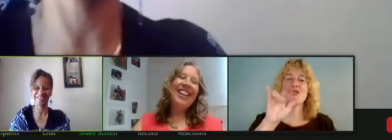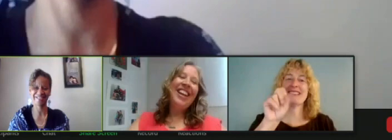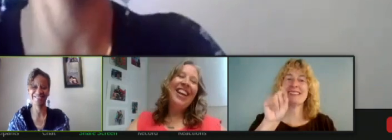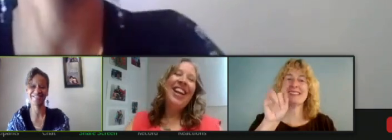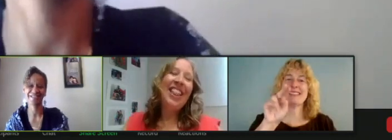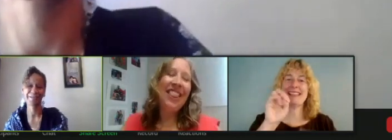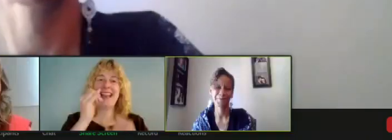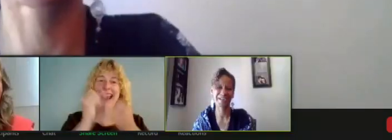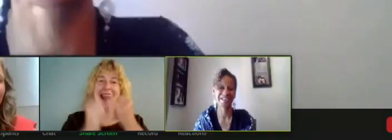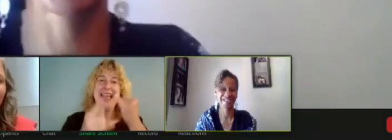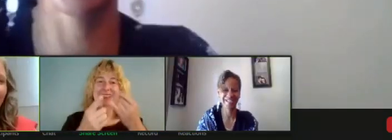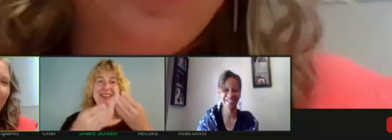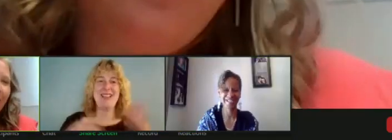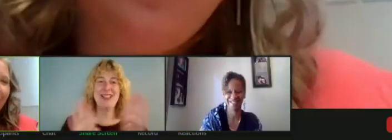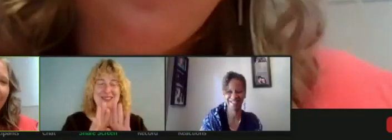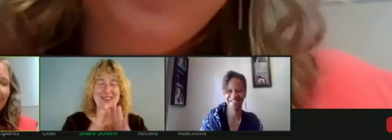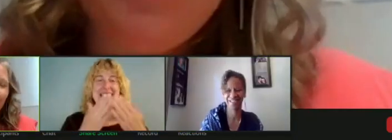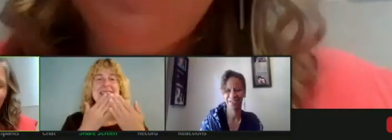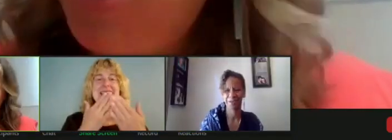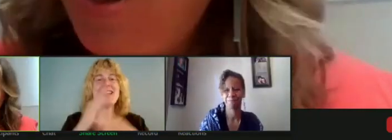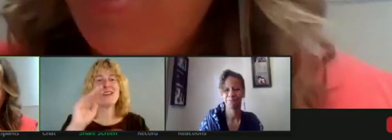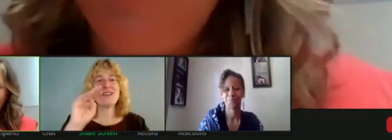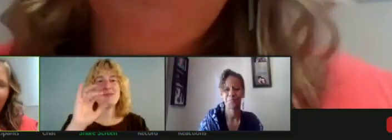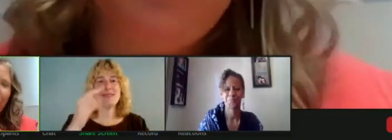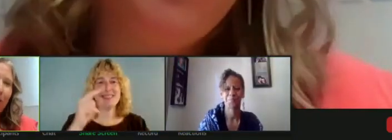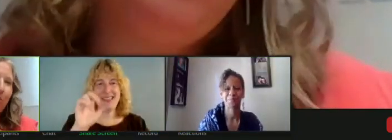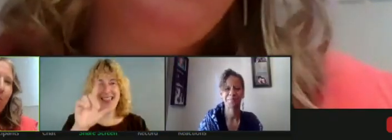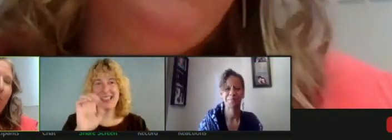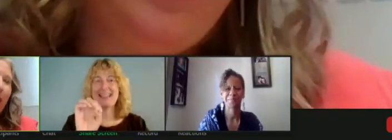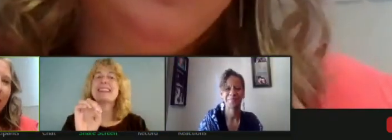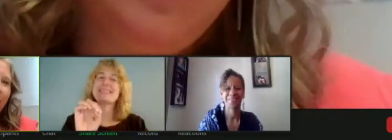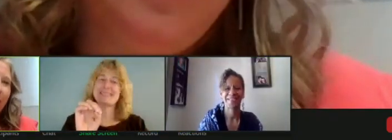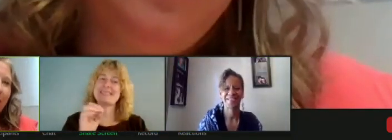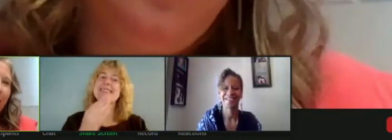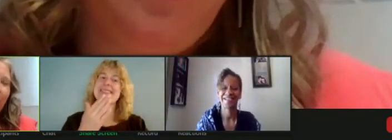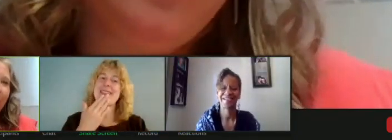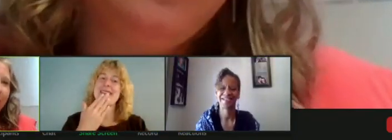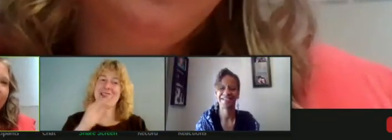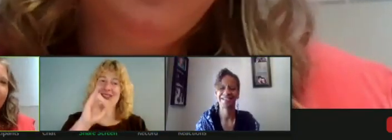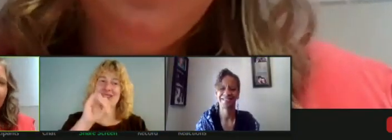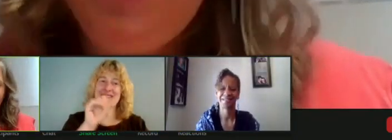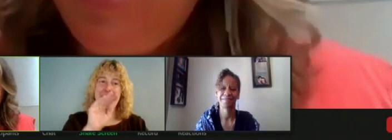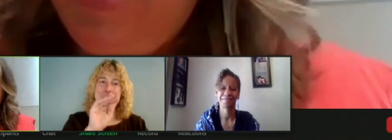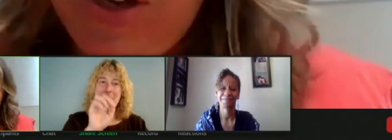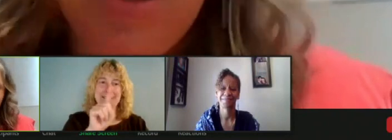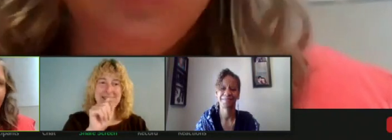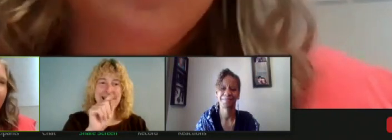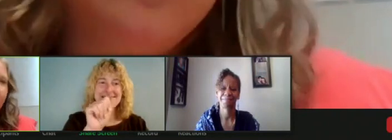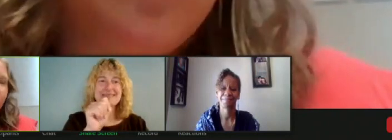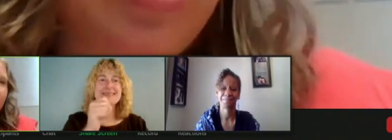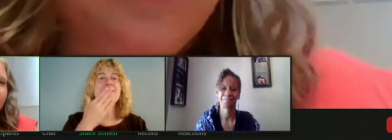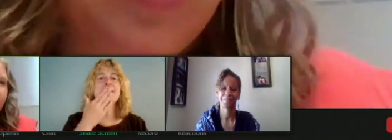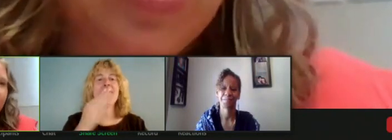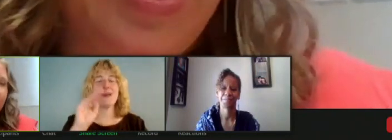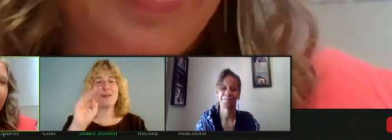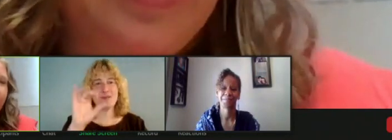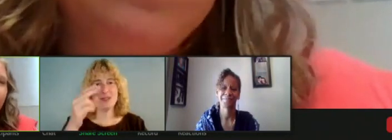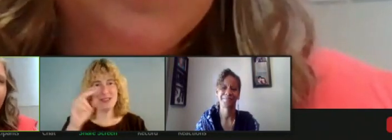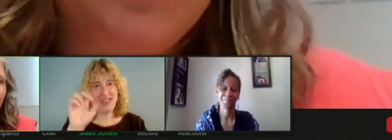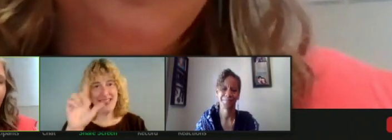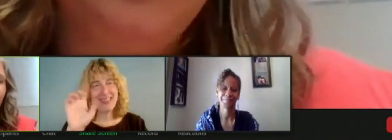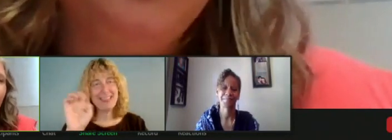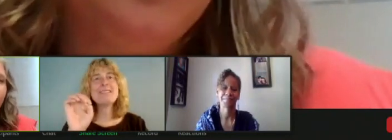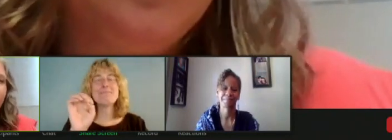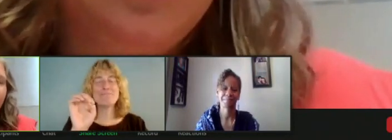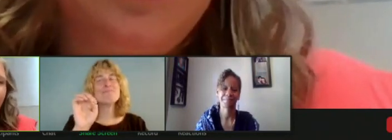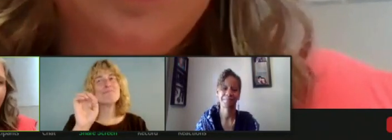Michelle. Thanks, Jametta, and thank you, Michelle, for reminding us, even in these stressful